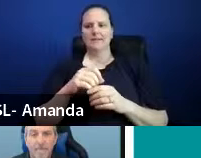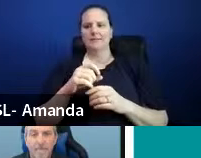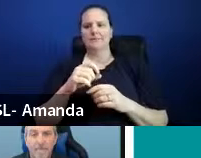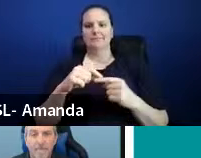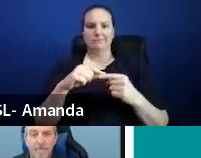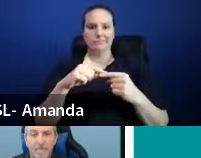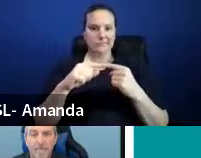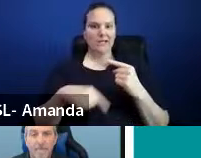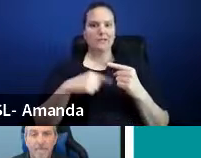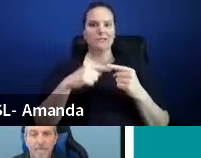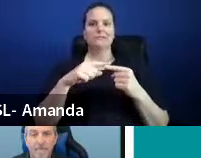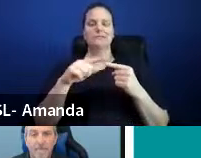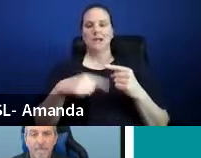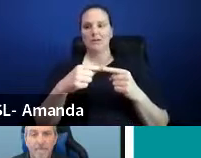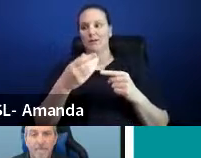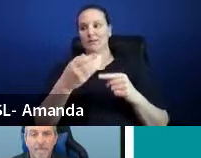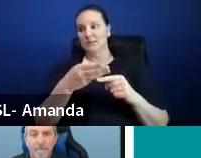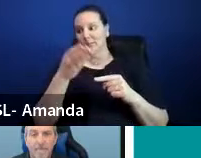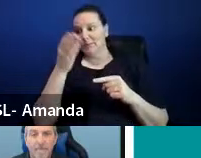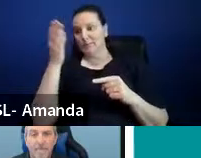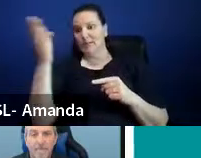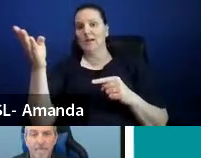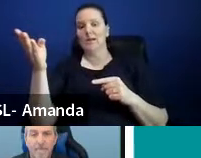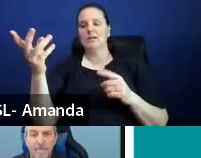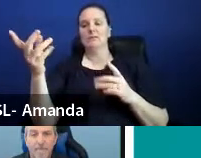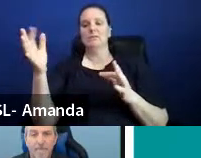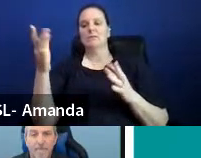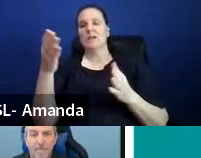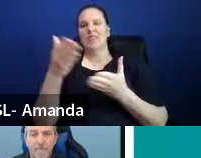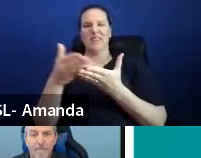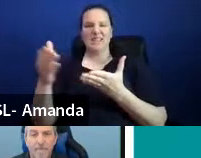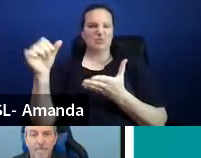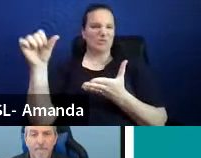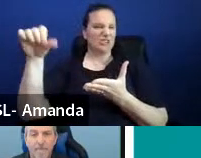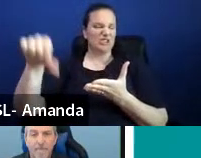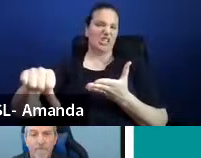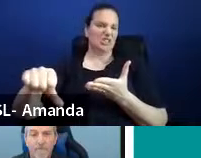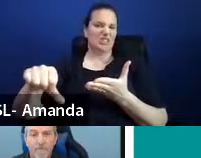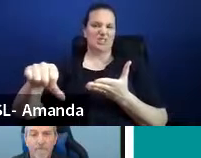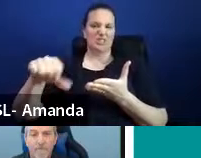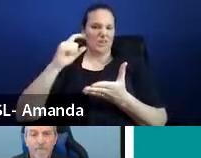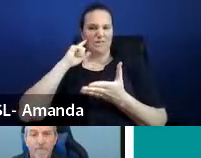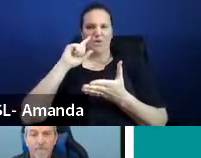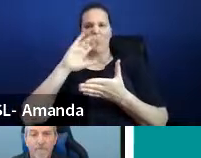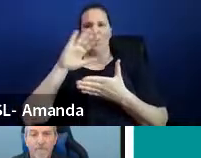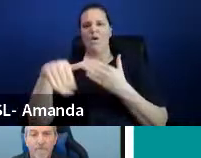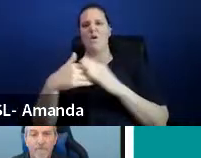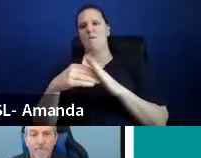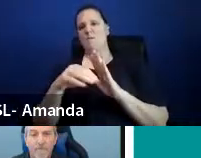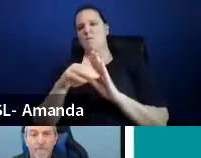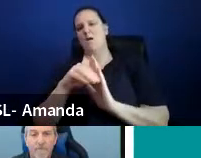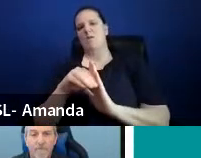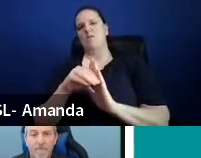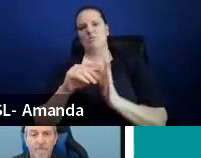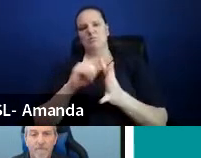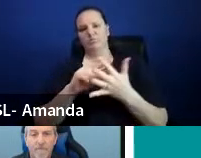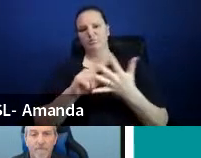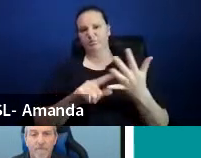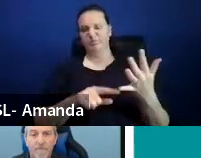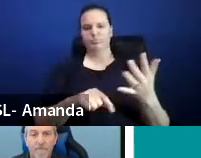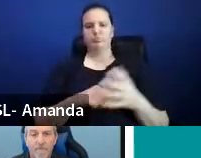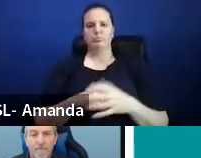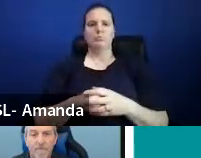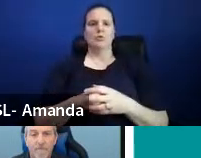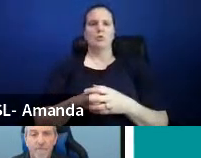of submitting and having some things rejected for our overall modeling of traffic